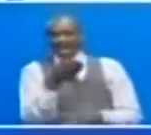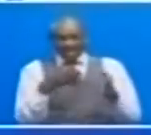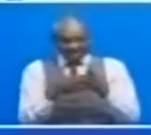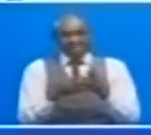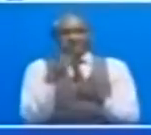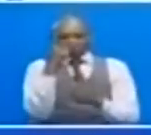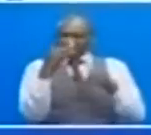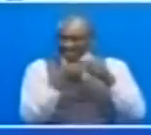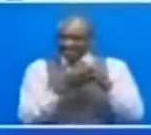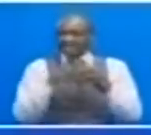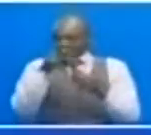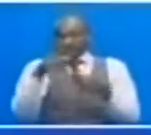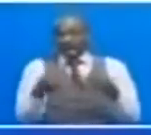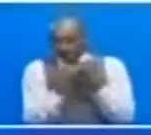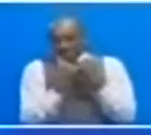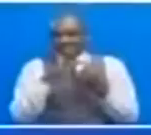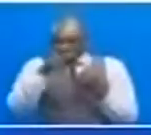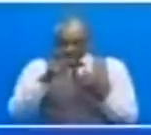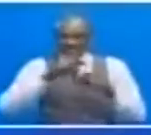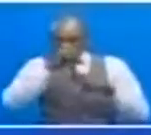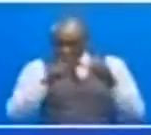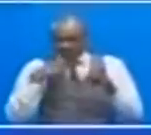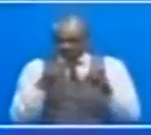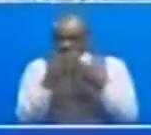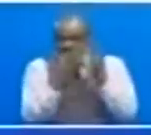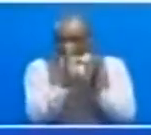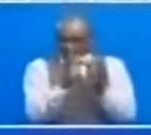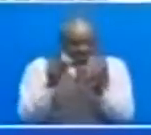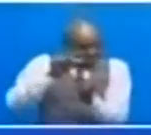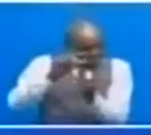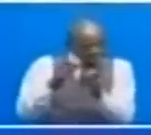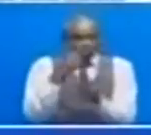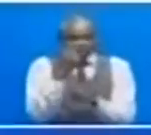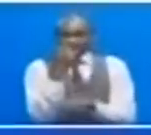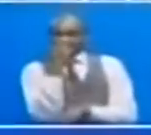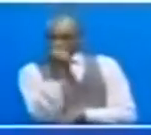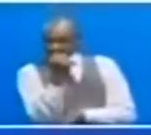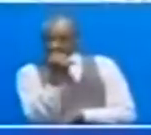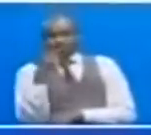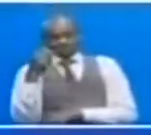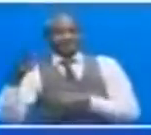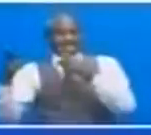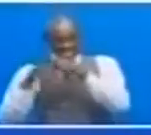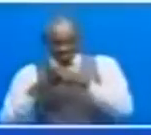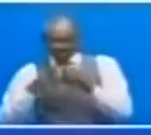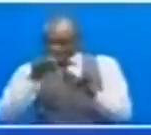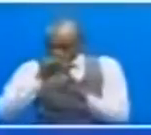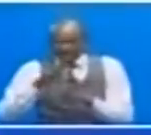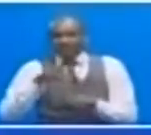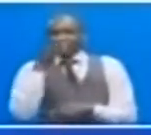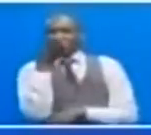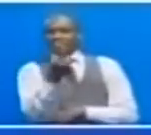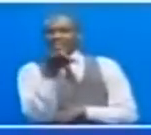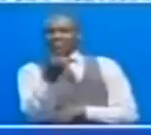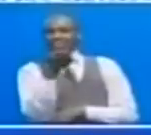28 athletes after following a retest of samples from the 2005 and 2007 World Championships, where they found